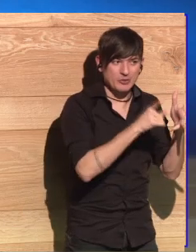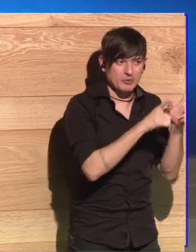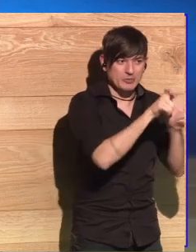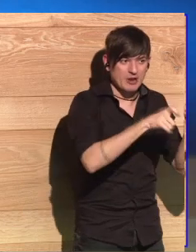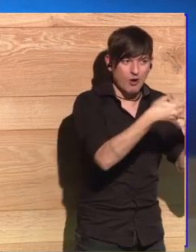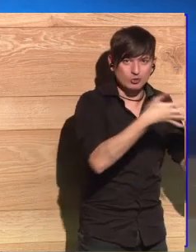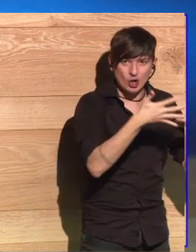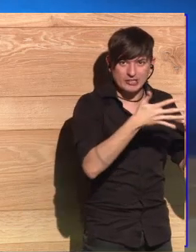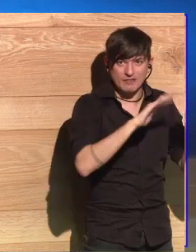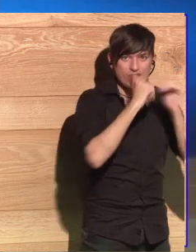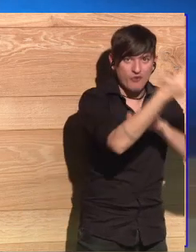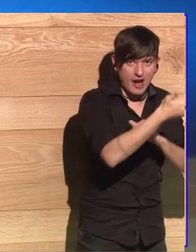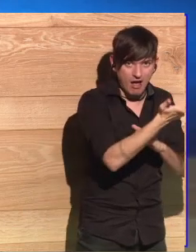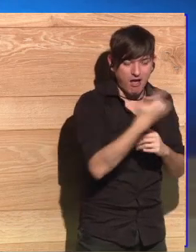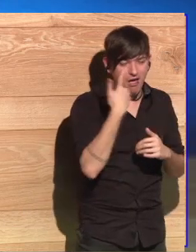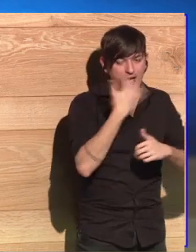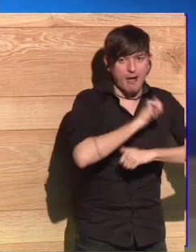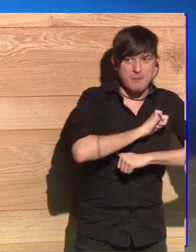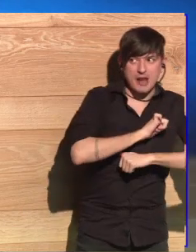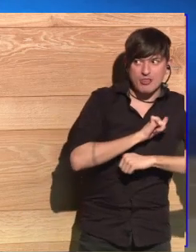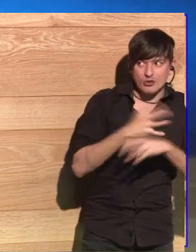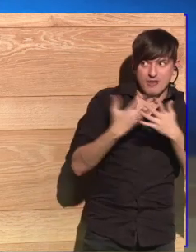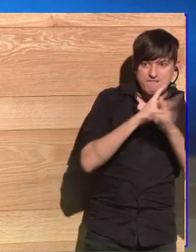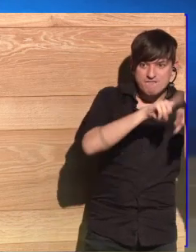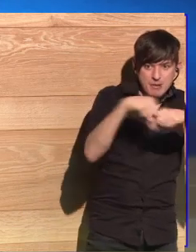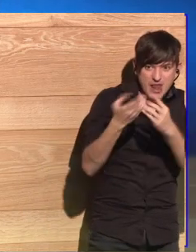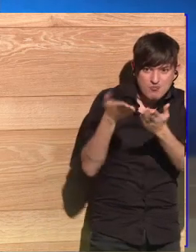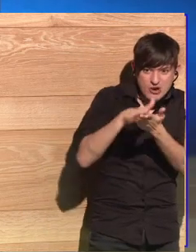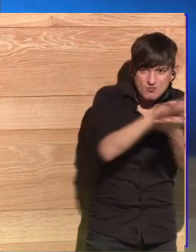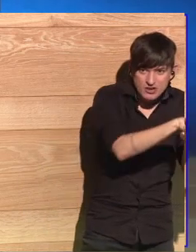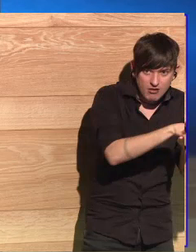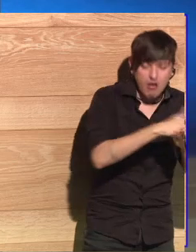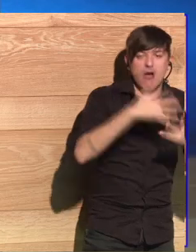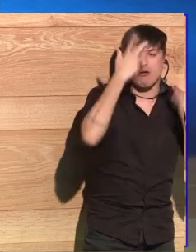is dead so that you can feel like you have the freedom to say what you like.